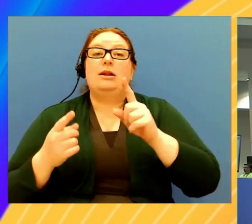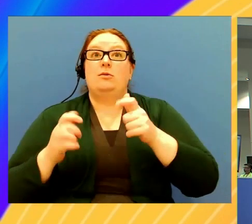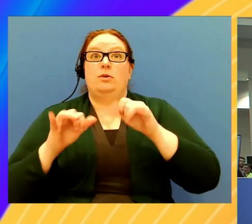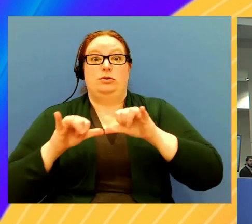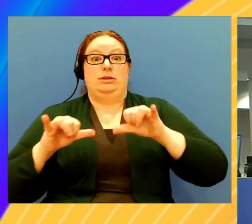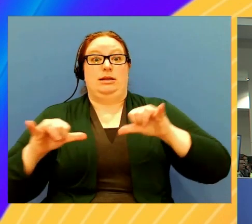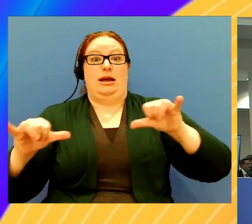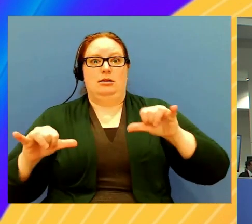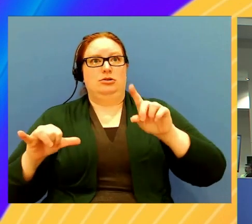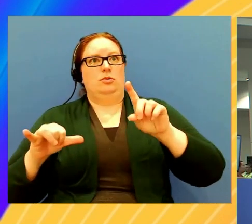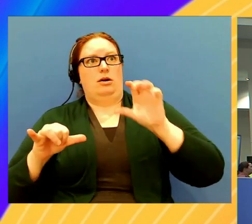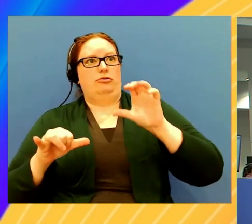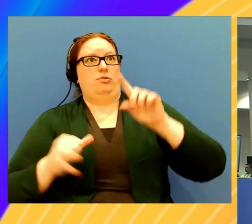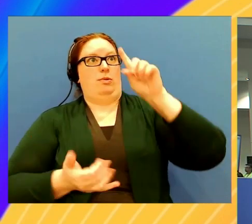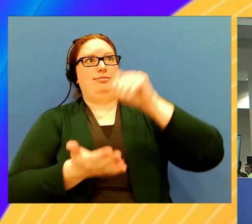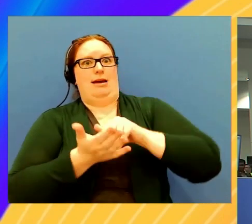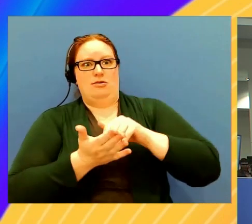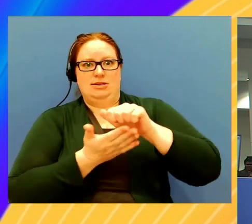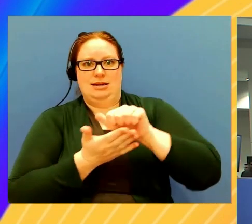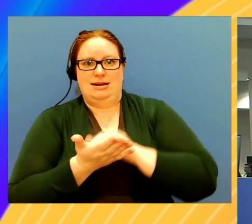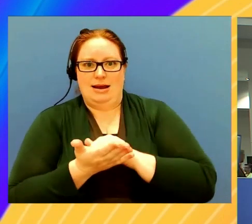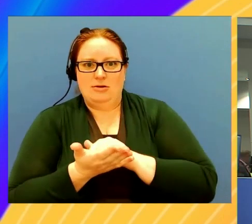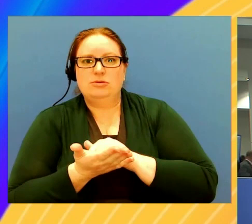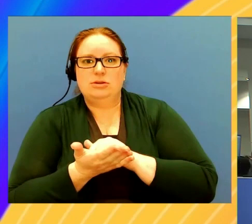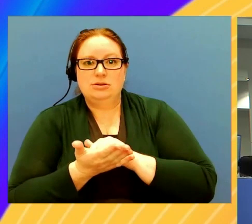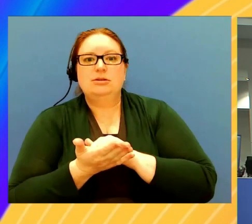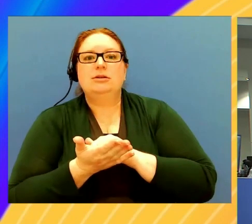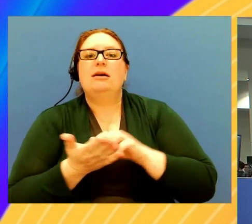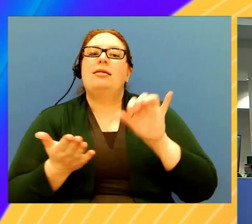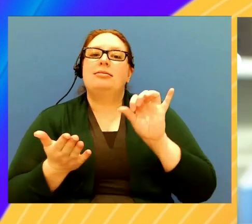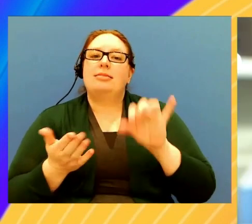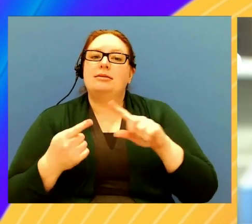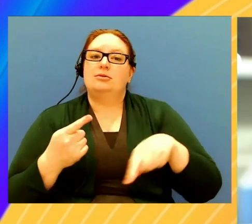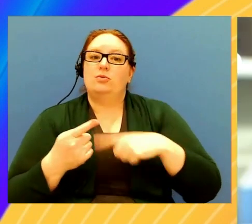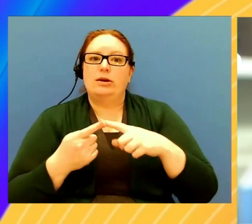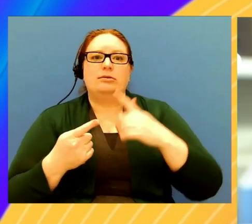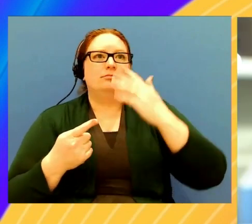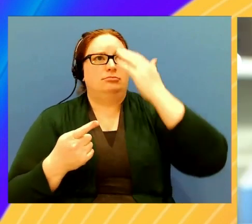of accounts or even thousands of accounts, and when you're in a position where